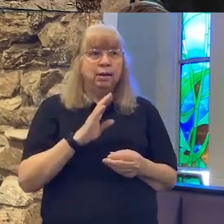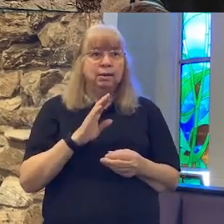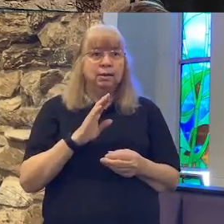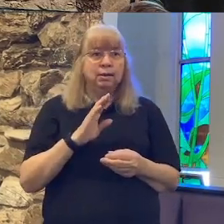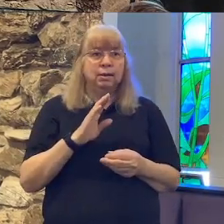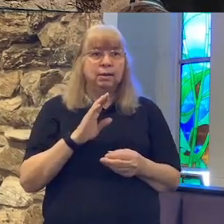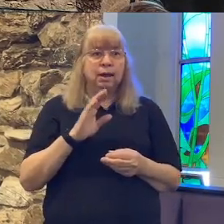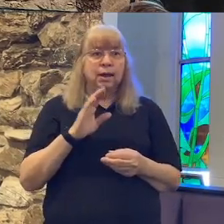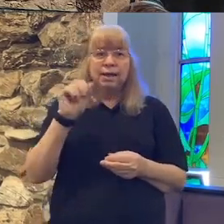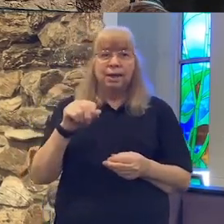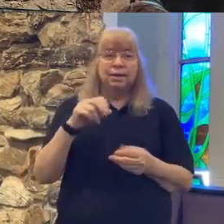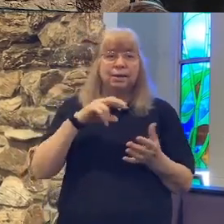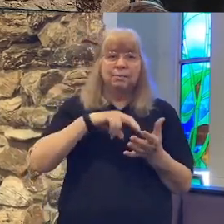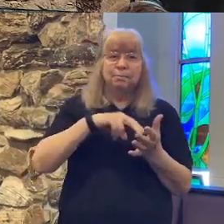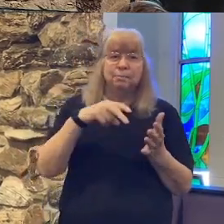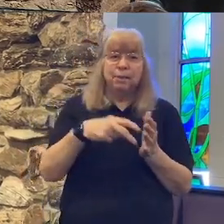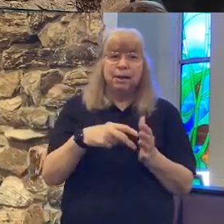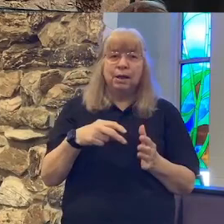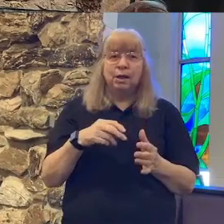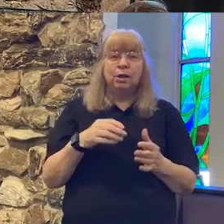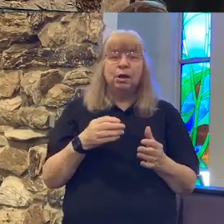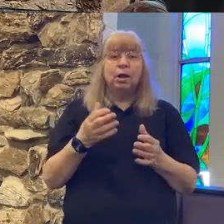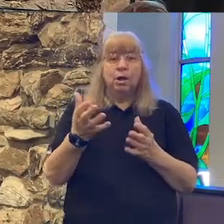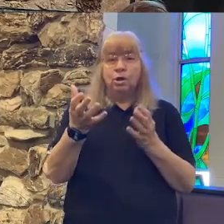Yes, meaning yearning,